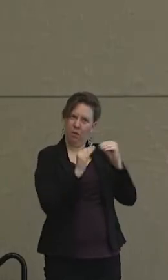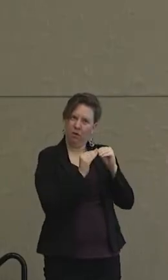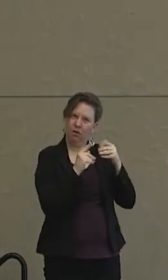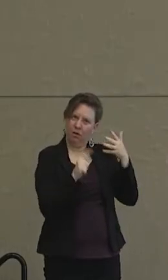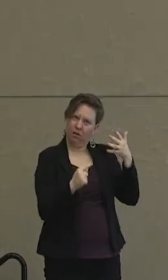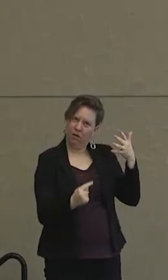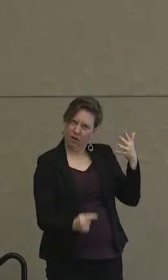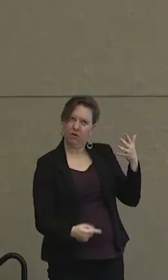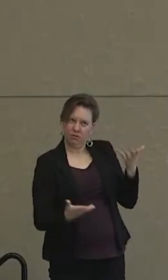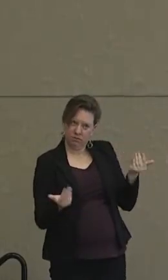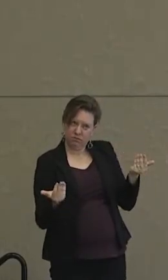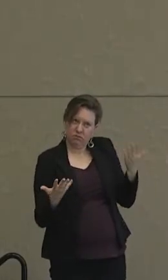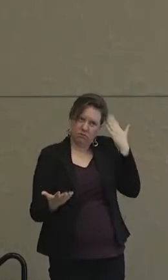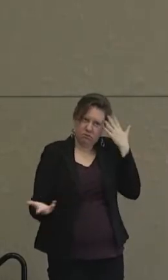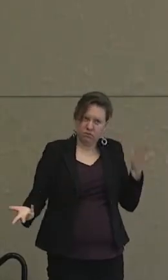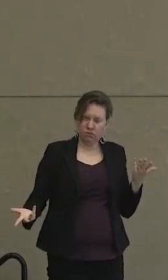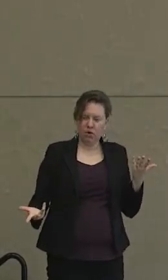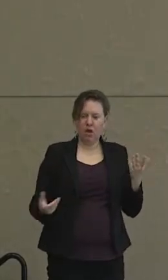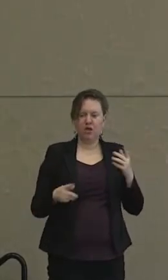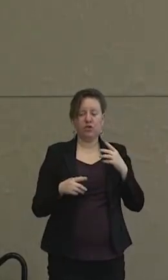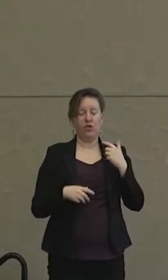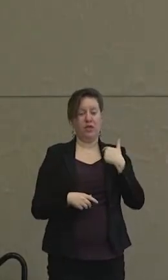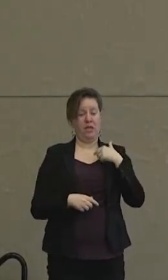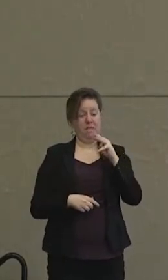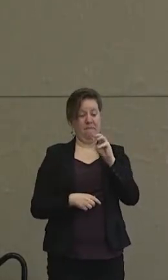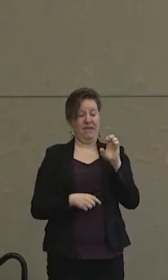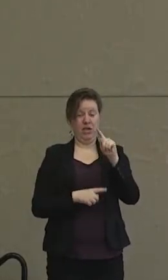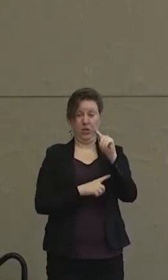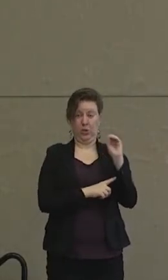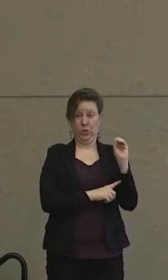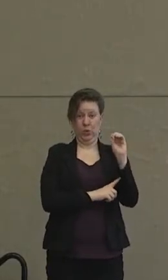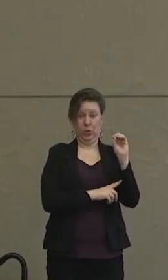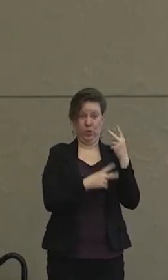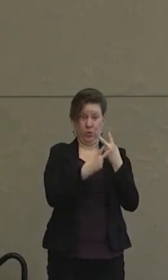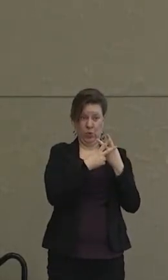I'm not sure, you know, so the Me Too movement has